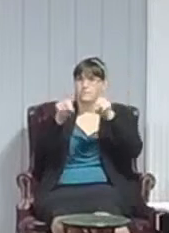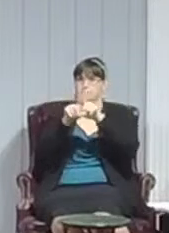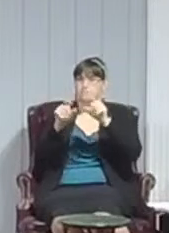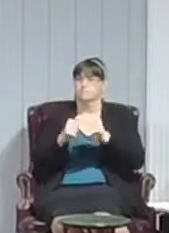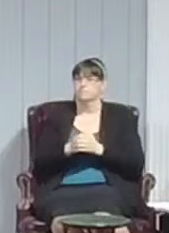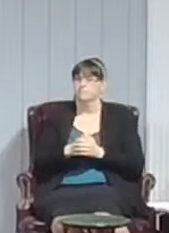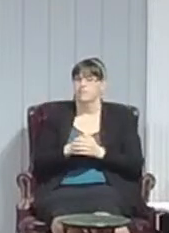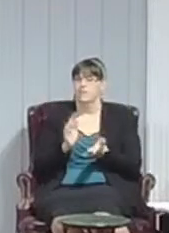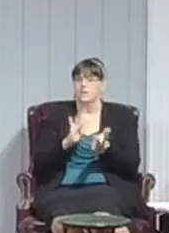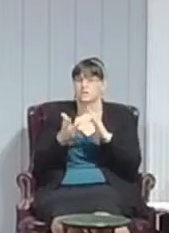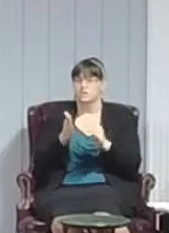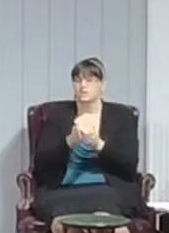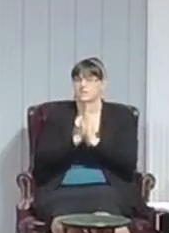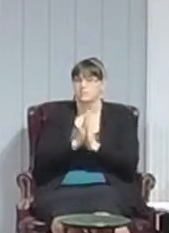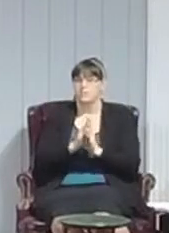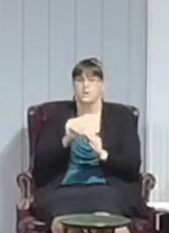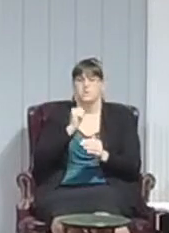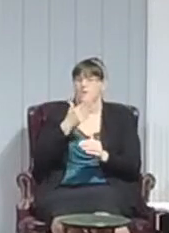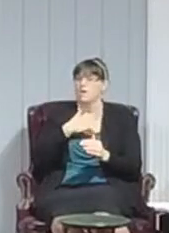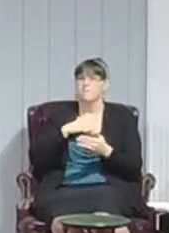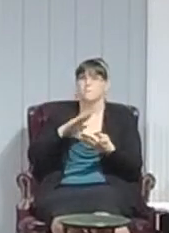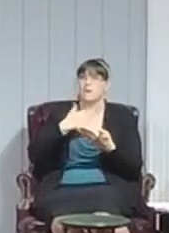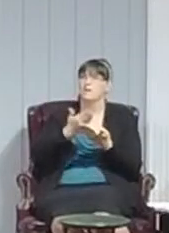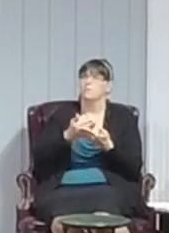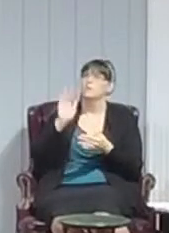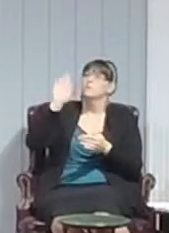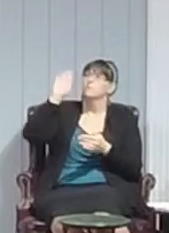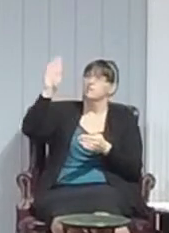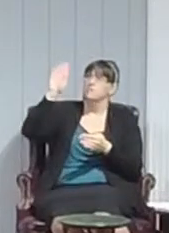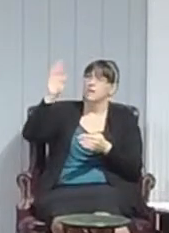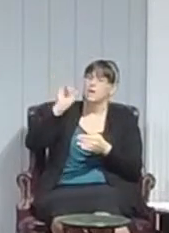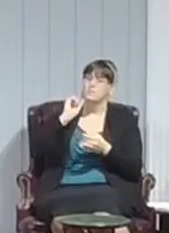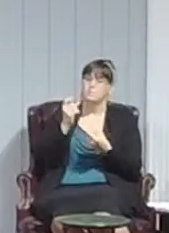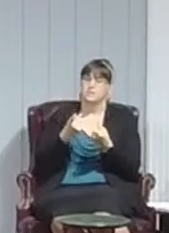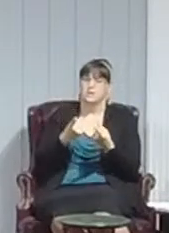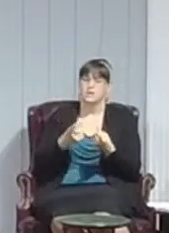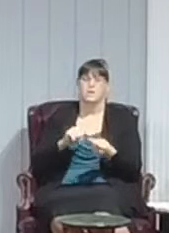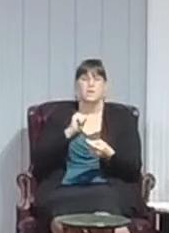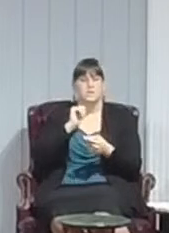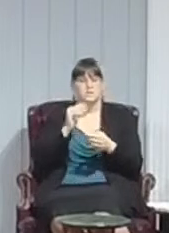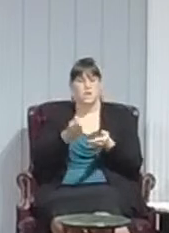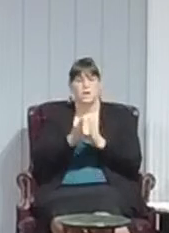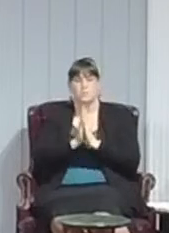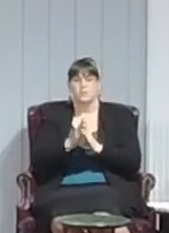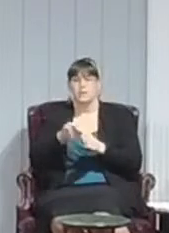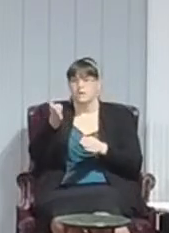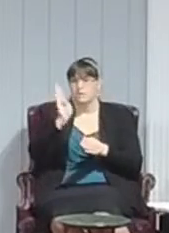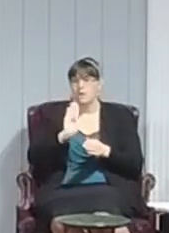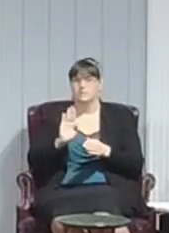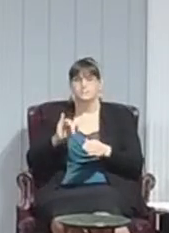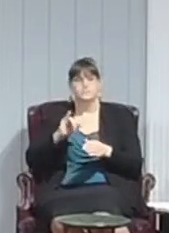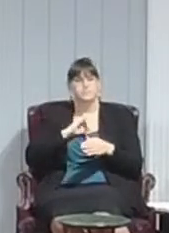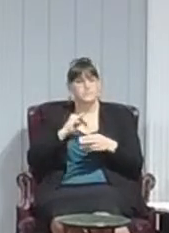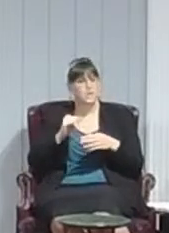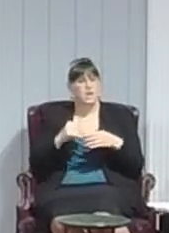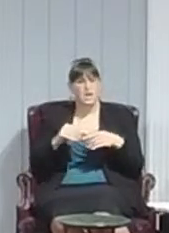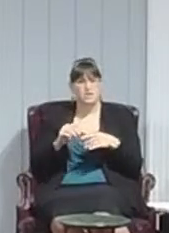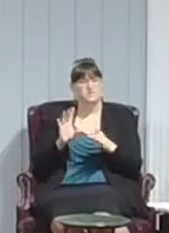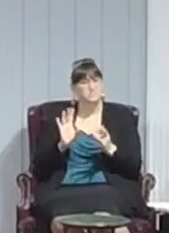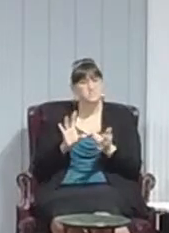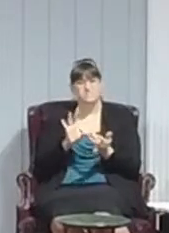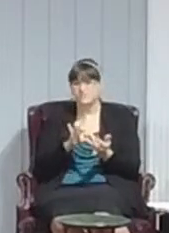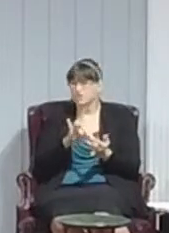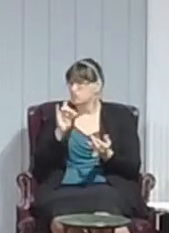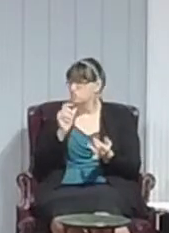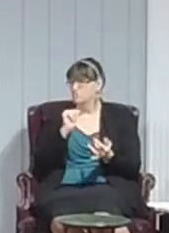done. When he's prayed that, Garden of Gethsemane, not my will, thine be done. He's not praying, God, I'd rather not go to the cross.